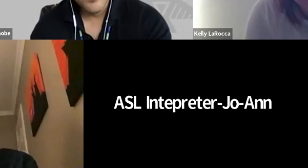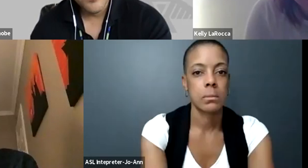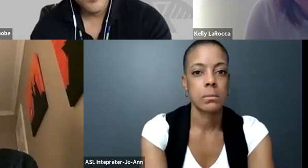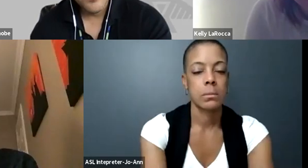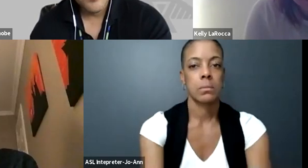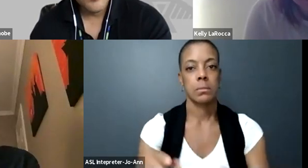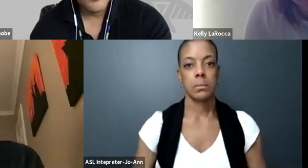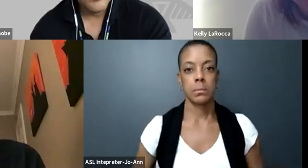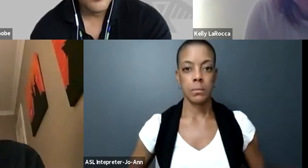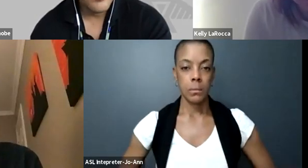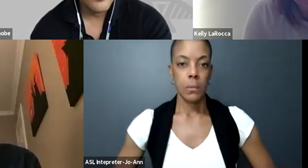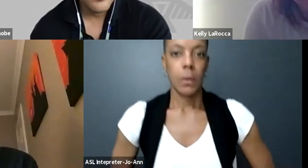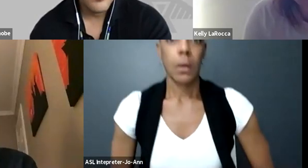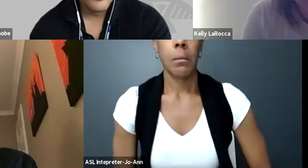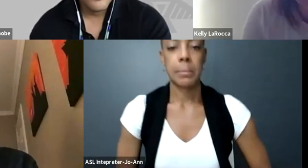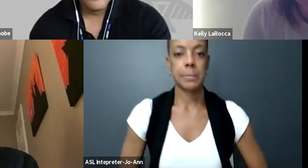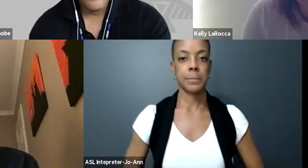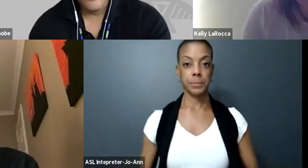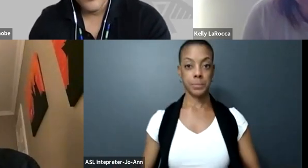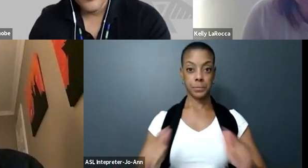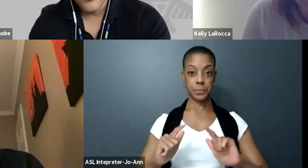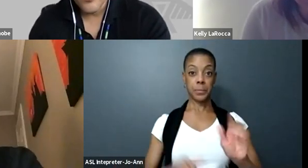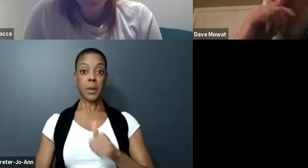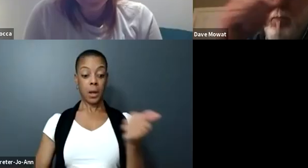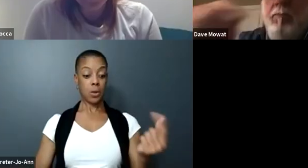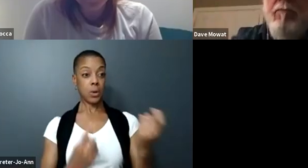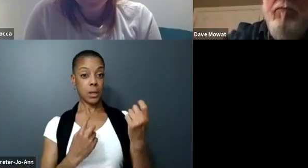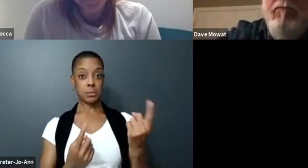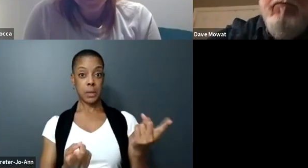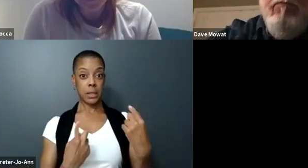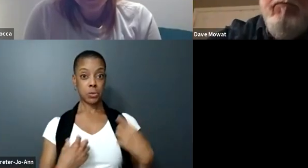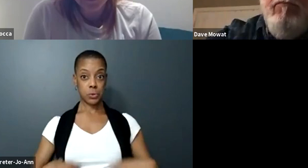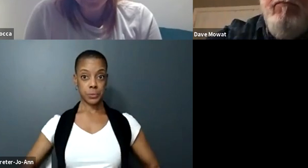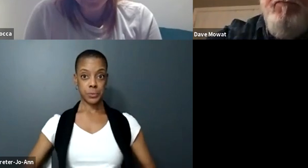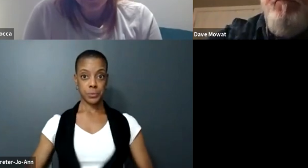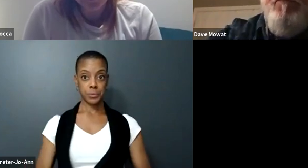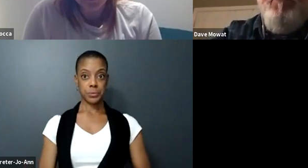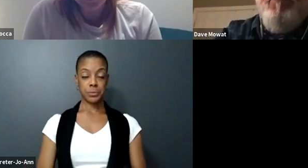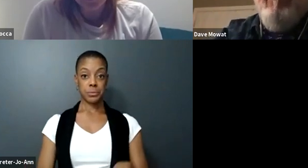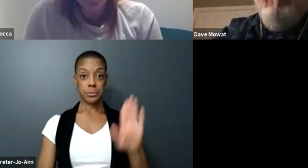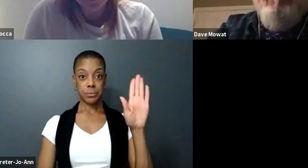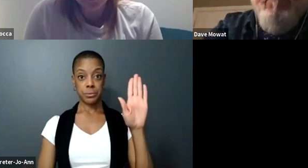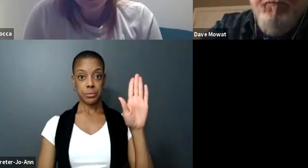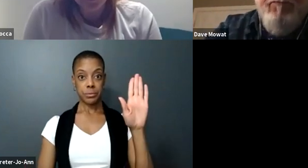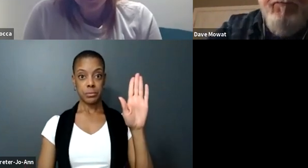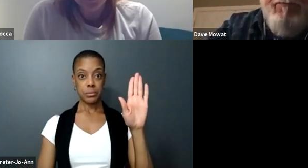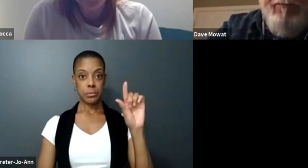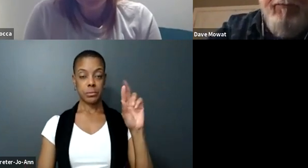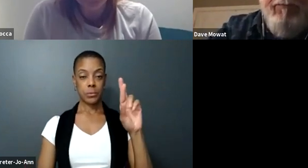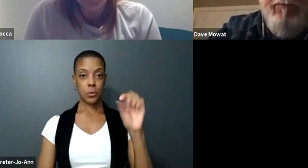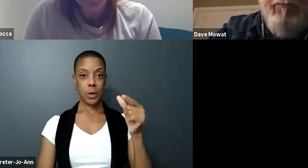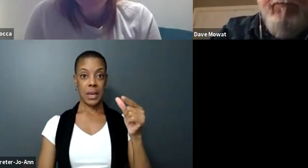Anyone else want to answer that question? Sure, if you don't mind. Or Emily, I see you're getting ready to go ahead. Go ahead,